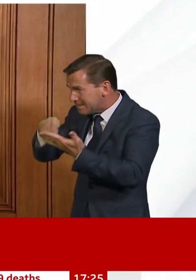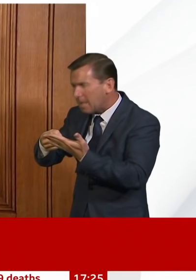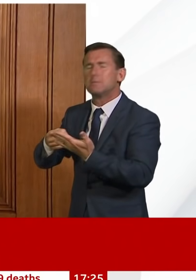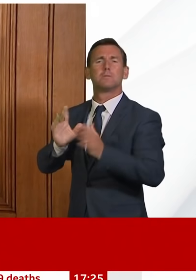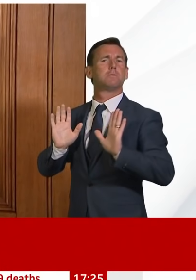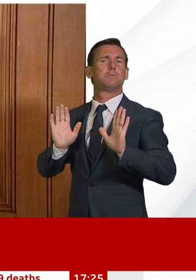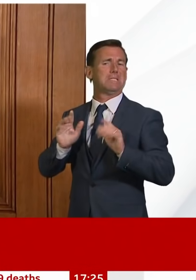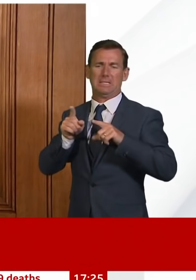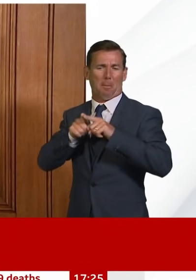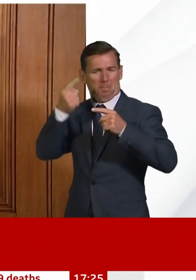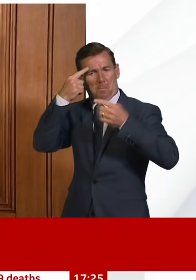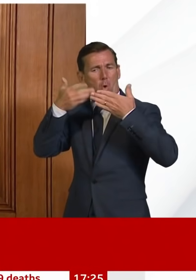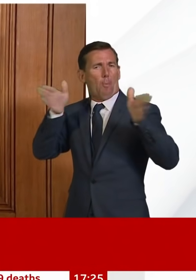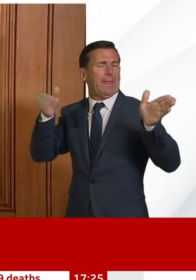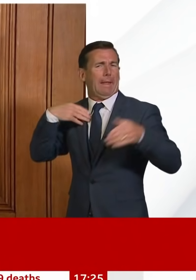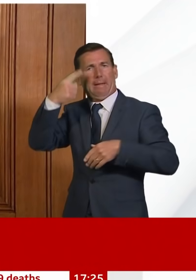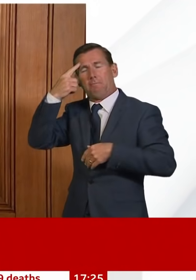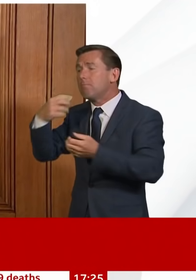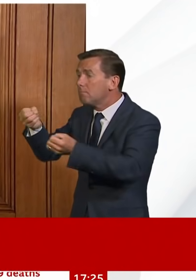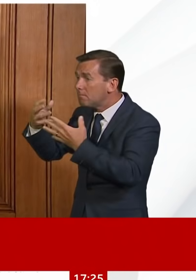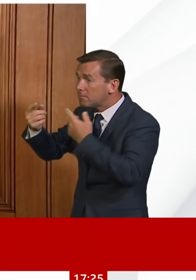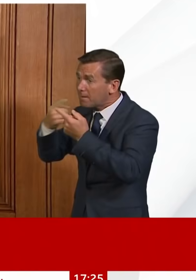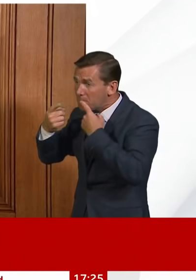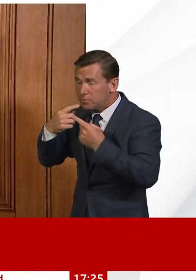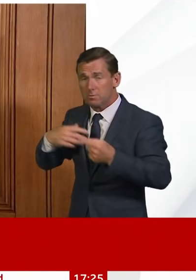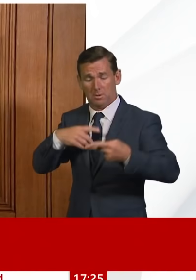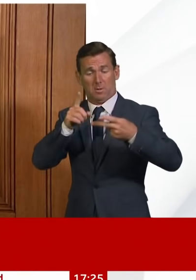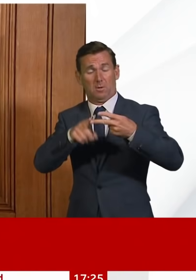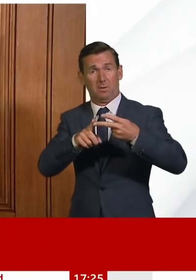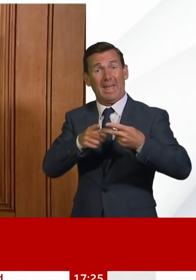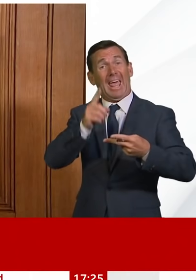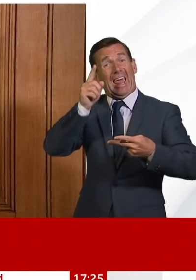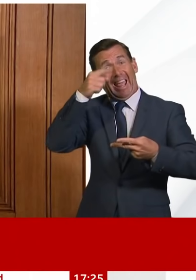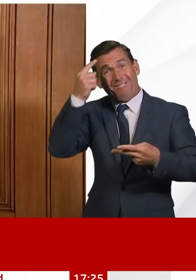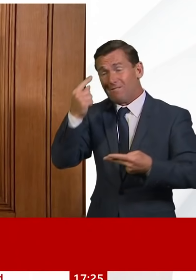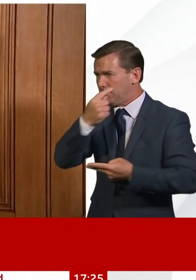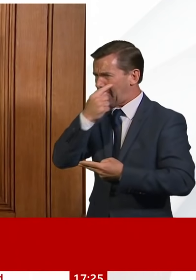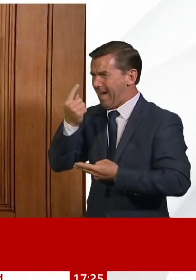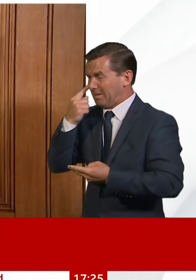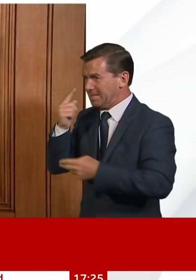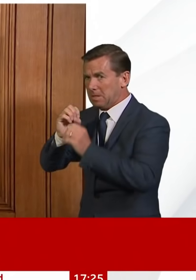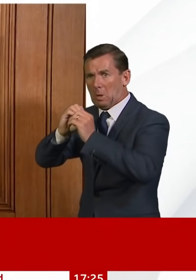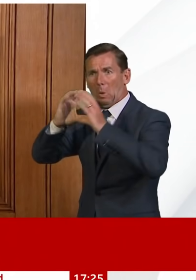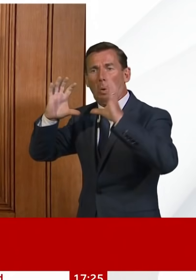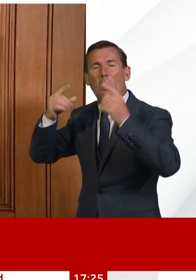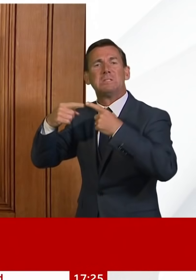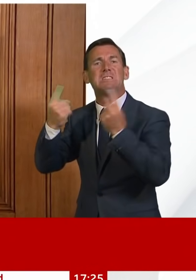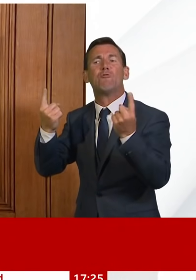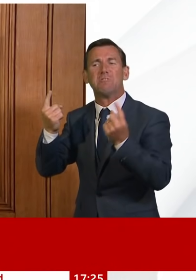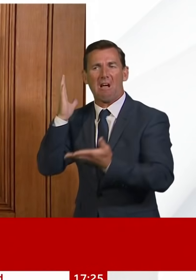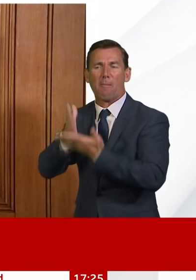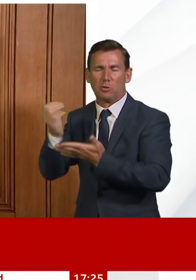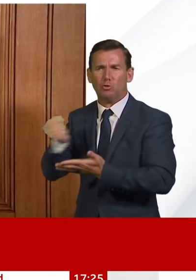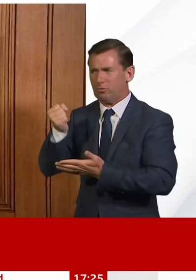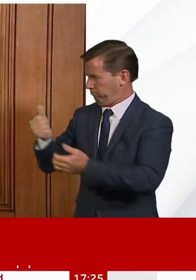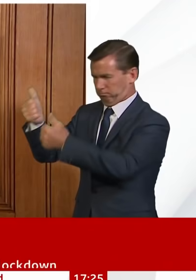that. I've also said to you that we will change if we feel that the evidence is driving us that way, and we will